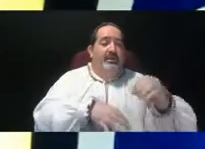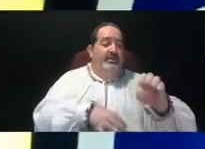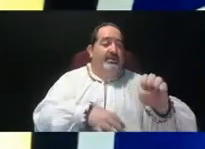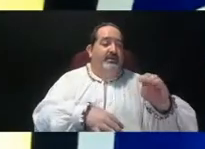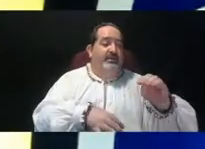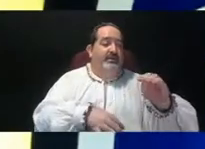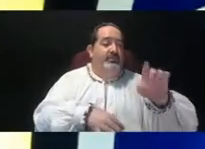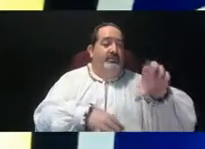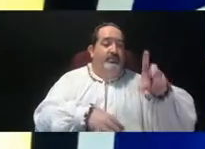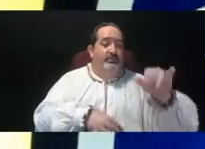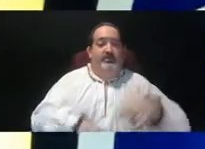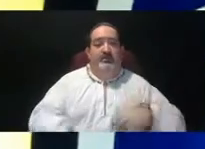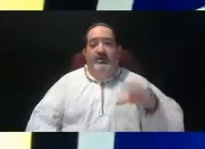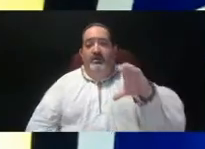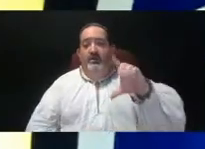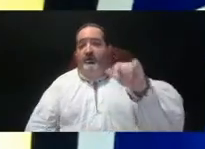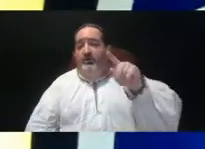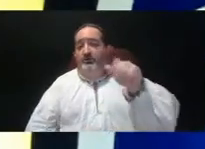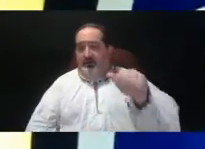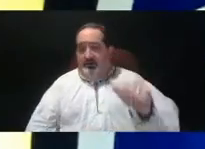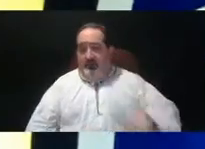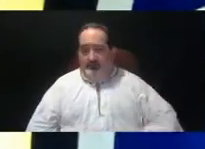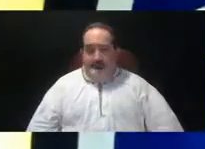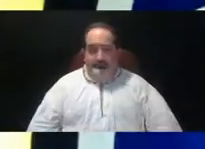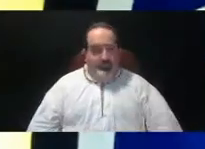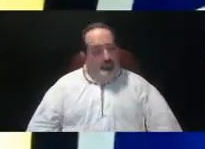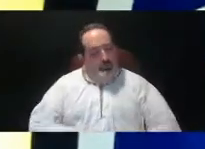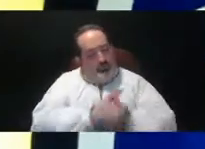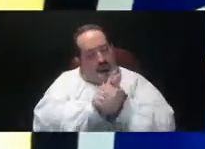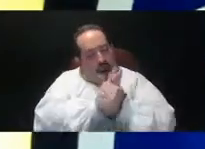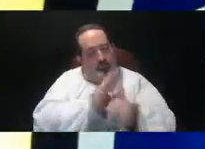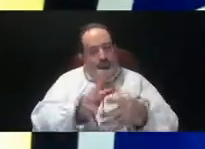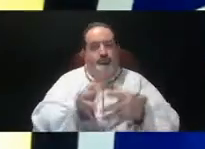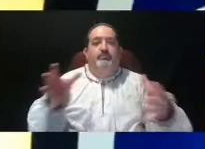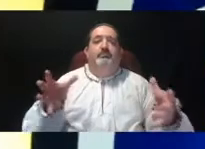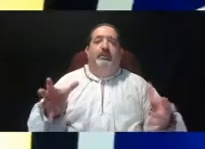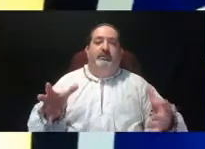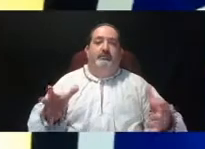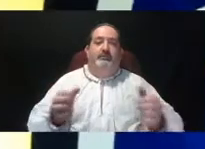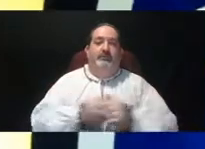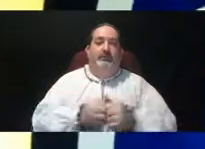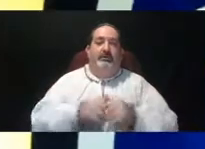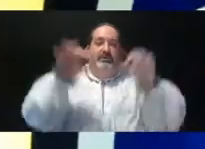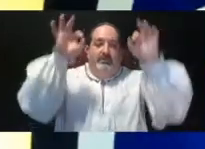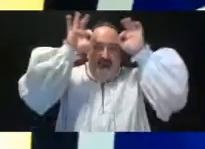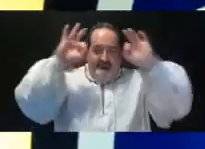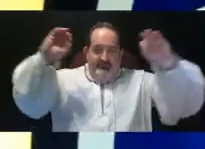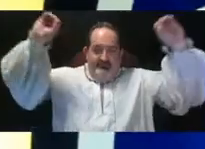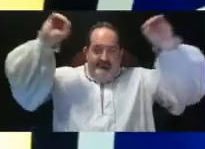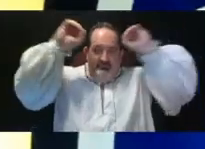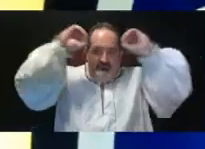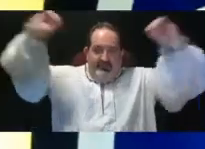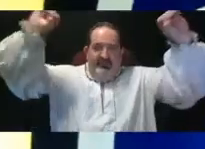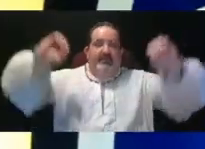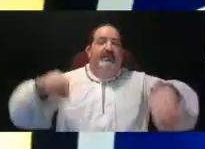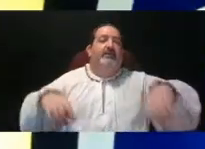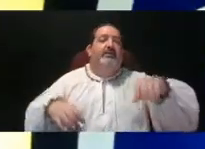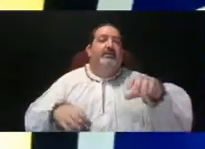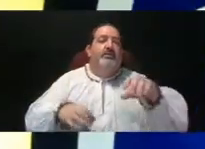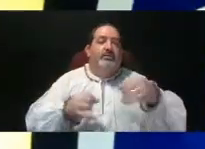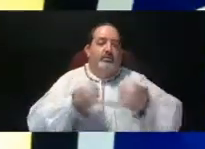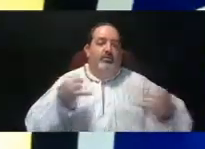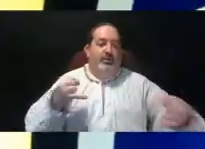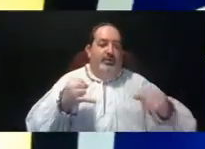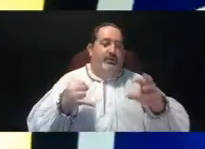So, Clota is very, very skilled in Viking wire weaving and her embroidery.